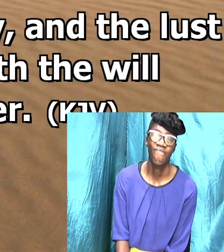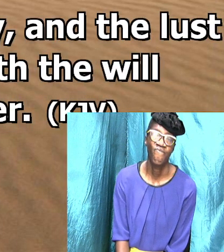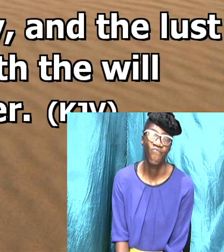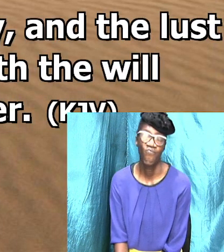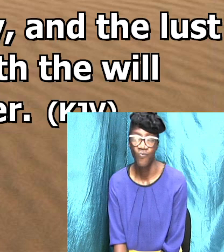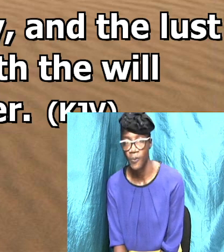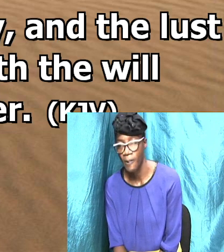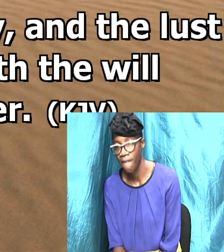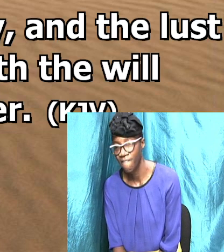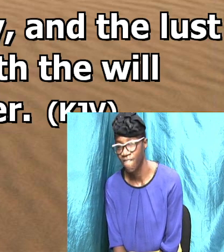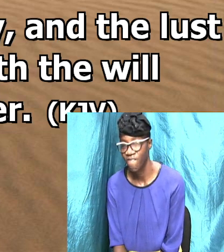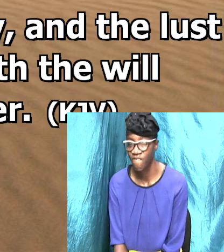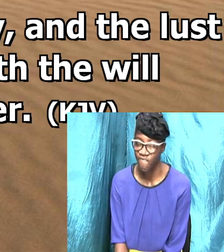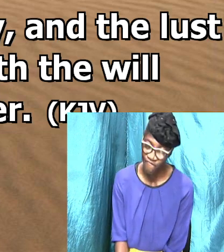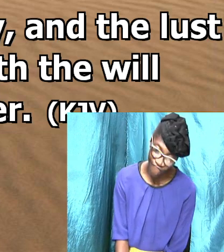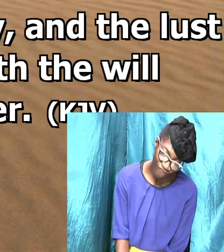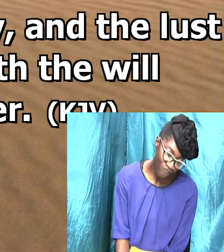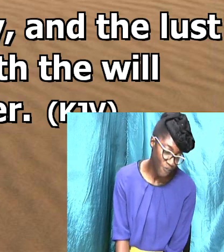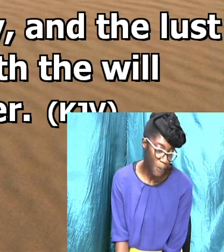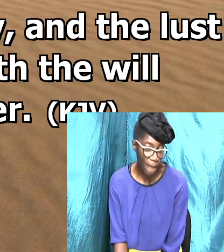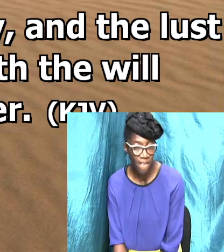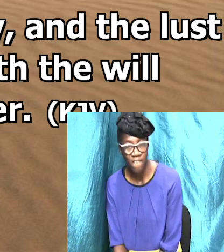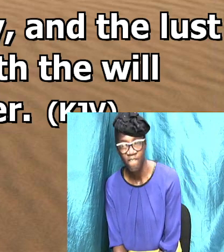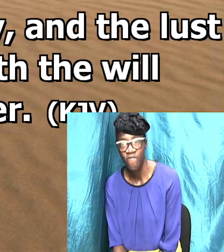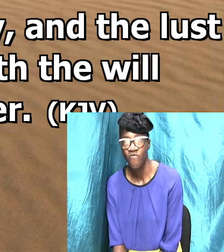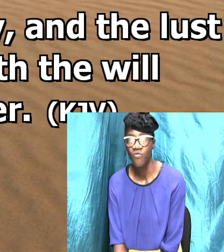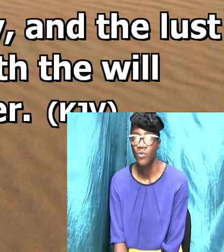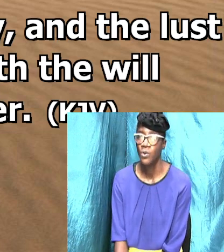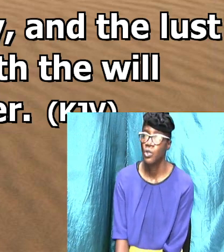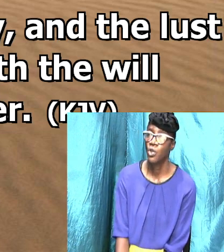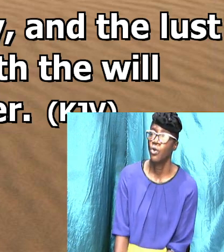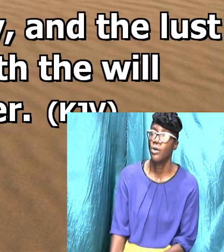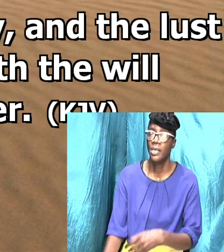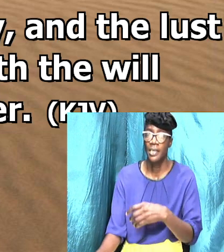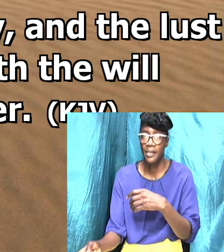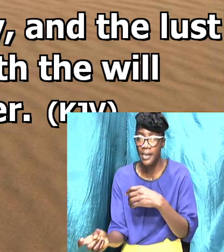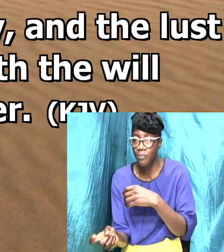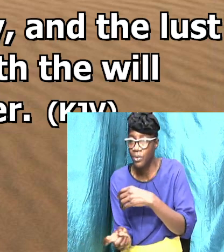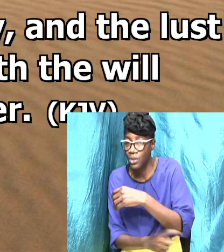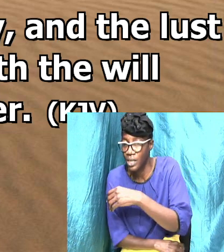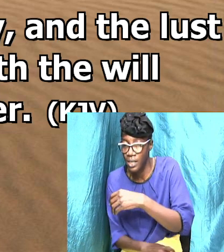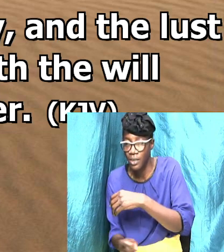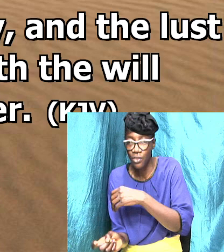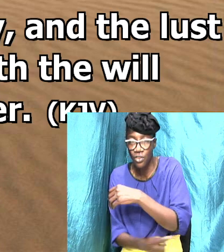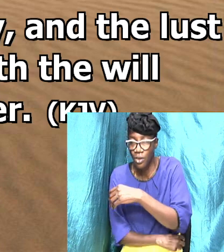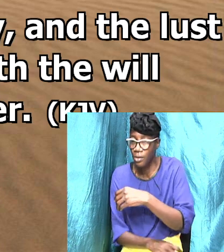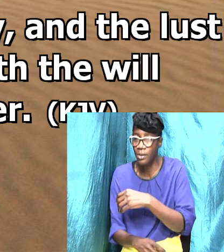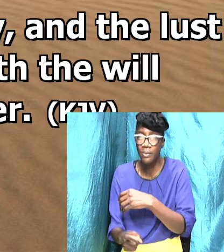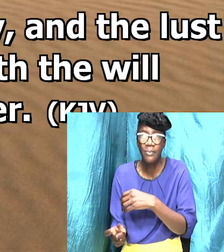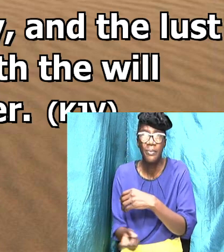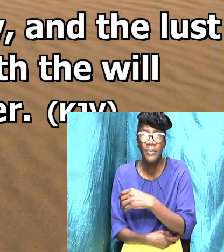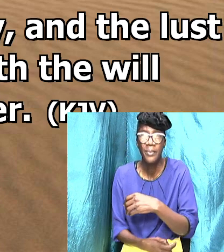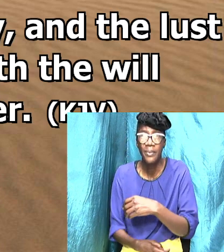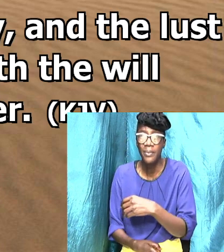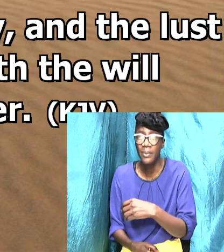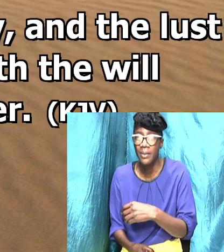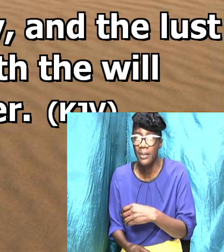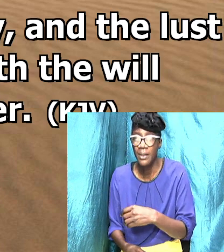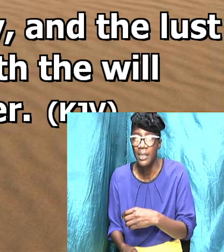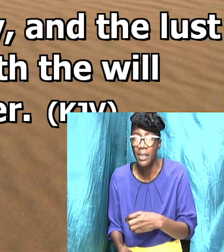Amen. Amen. When we look at the temptation of Eve, the lust of the flesh was there, the lust of the eye, the pride of